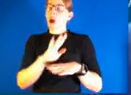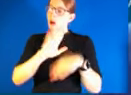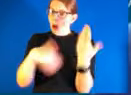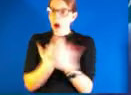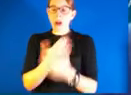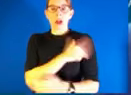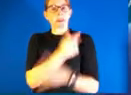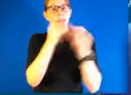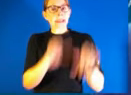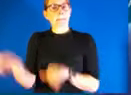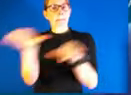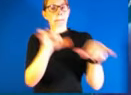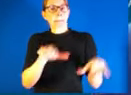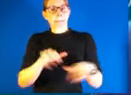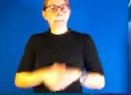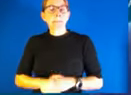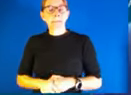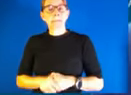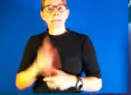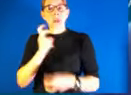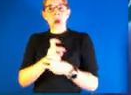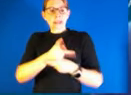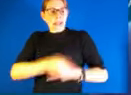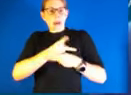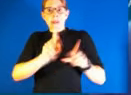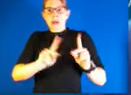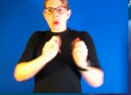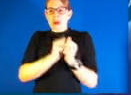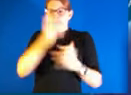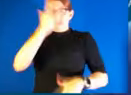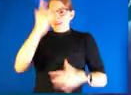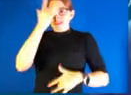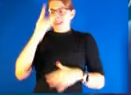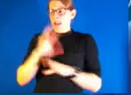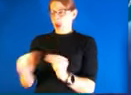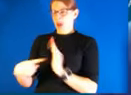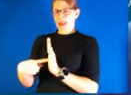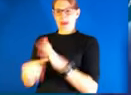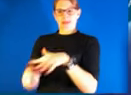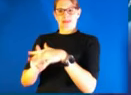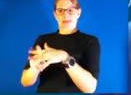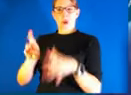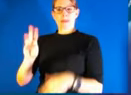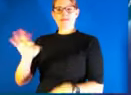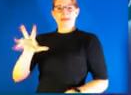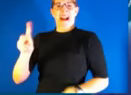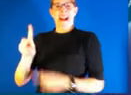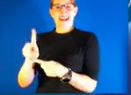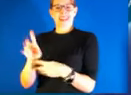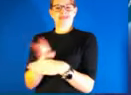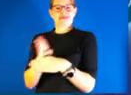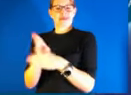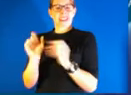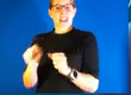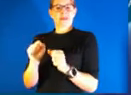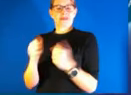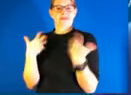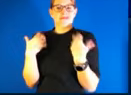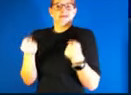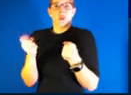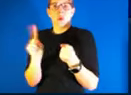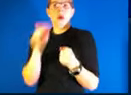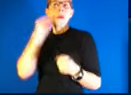people with illnesses that are, basically asymptomatic or very mild that can be taken care of at home. What about